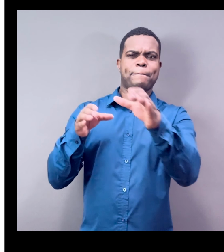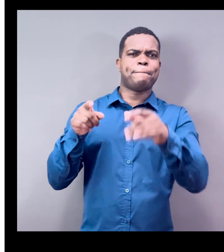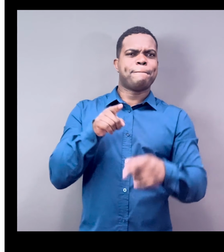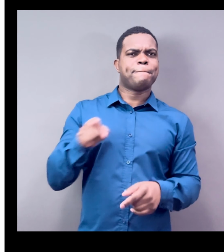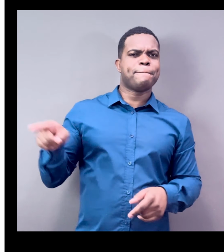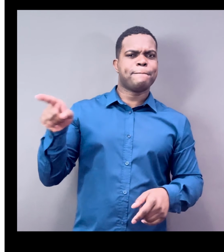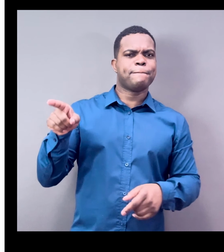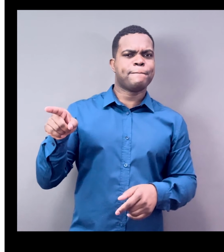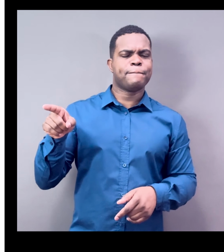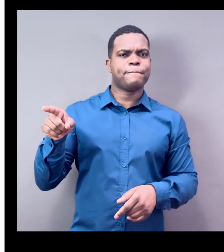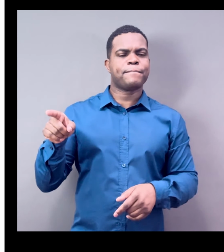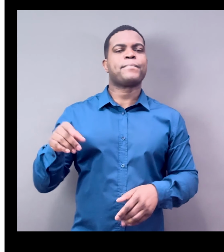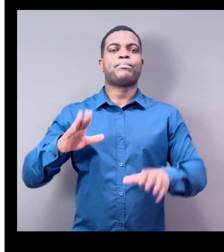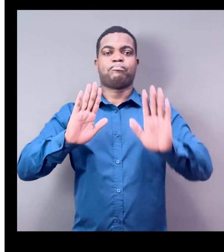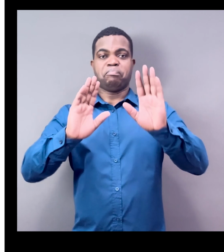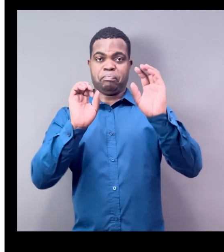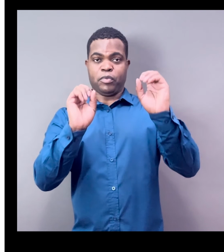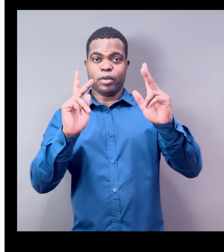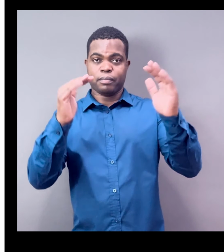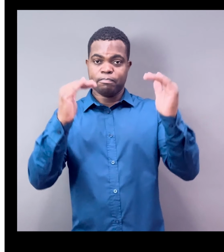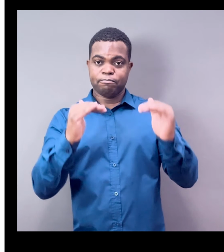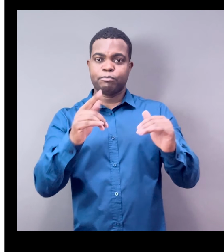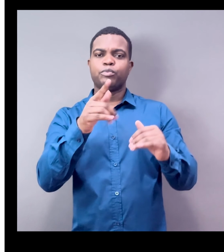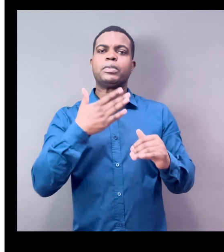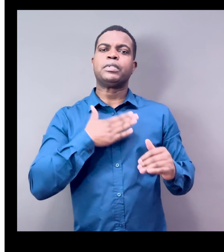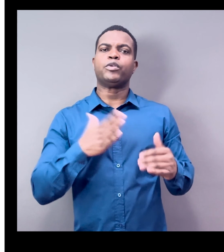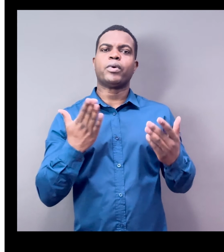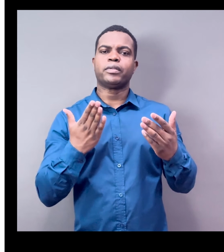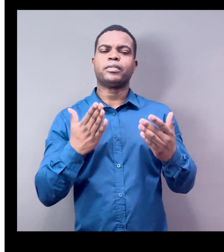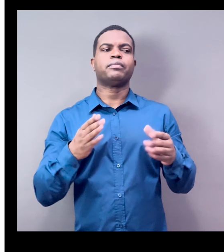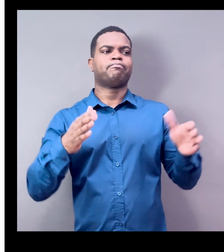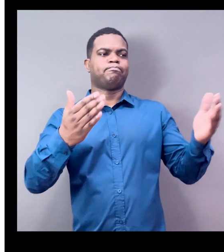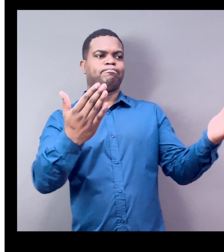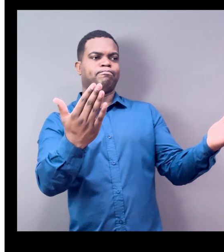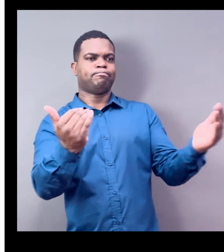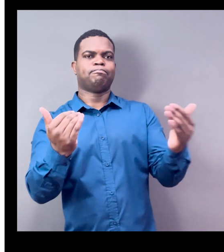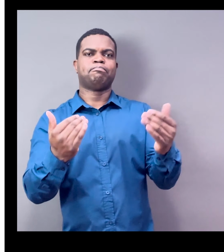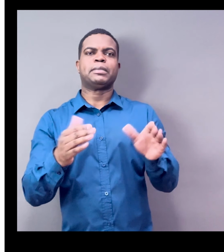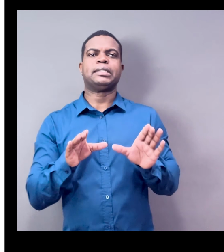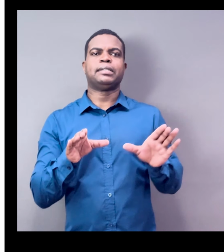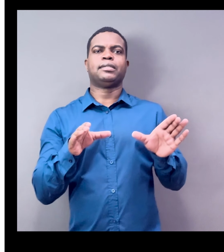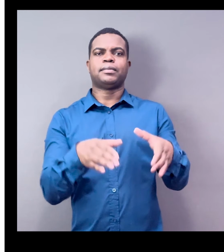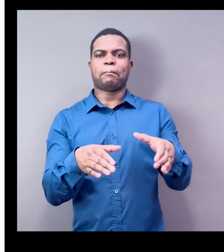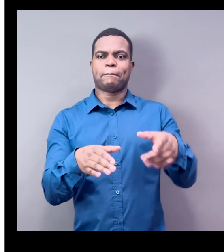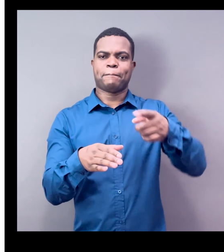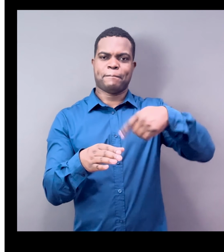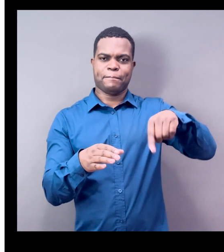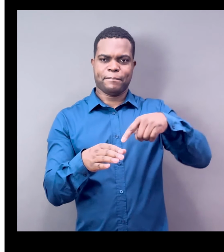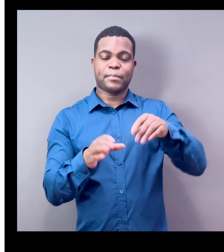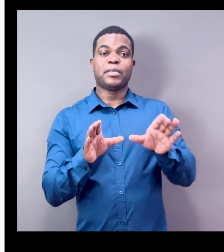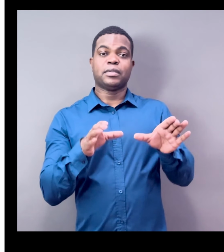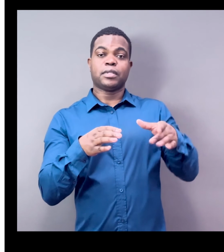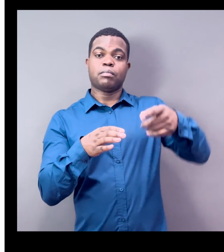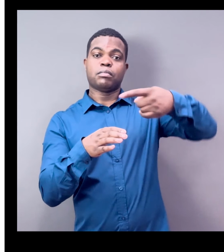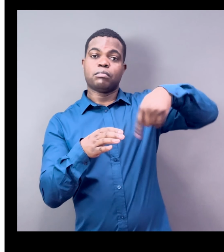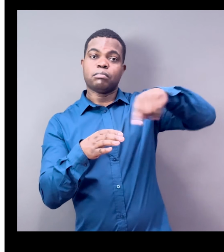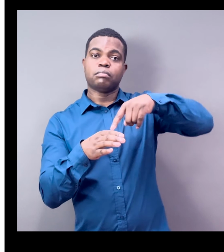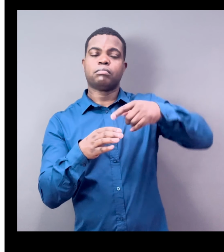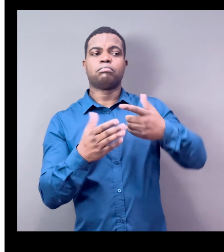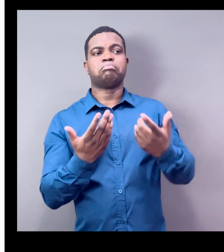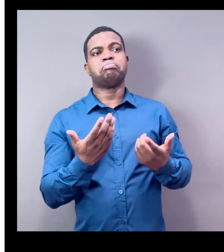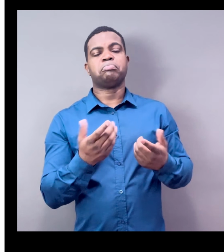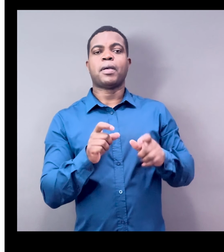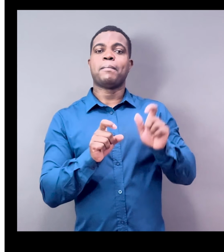stakeholders? Okay, you need to, you may want to gather a team, maybe your